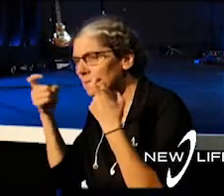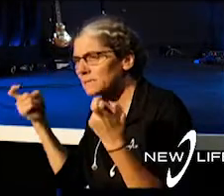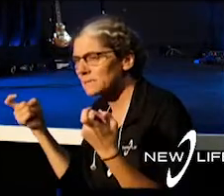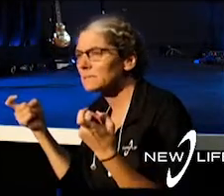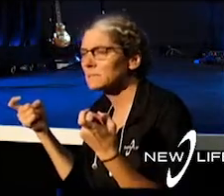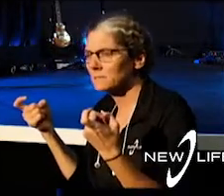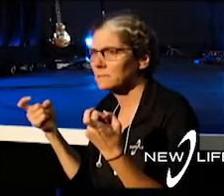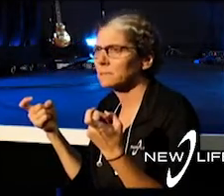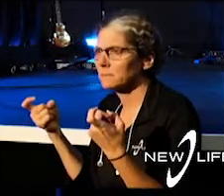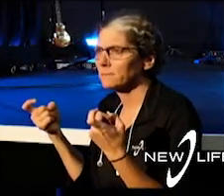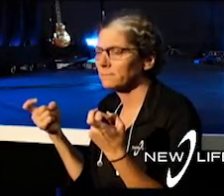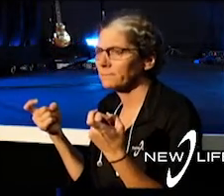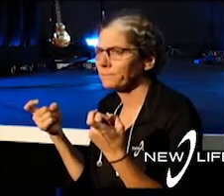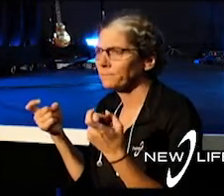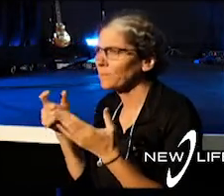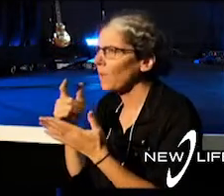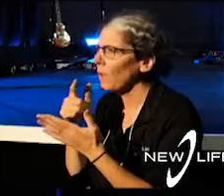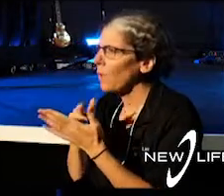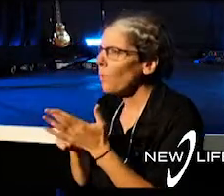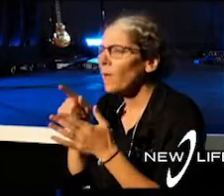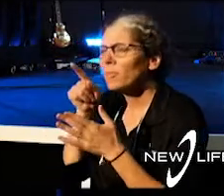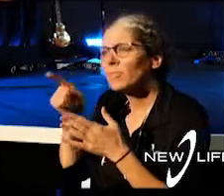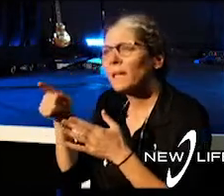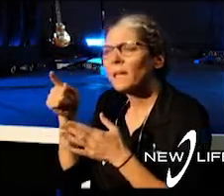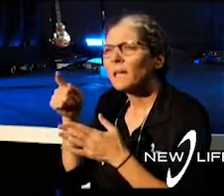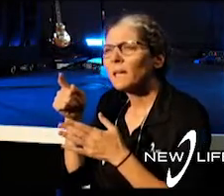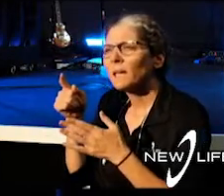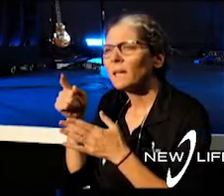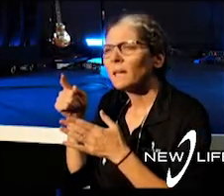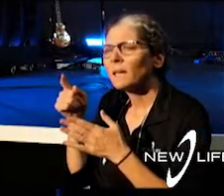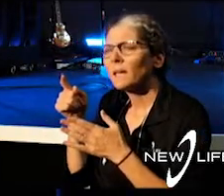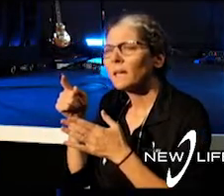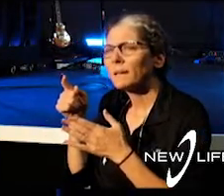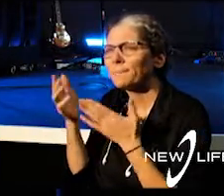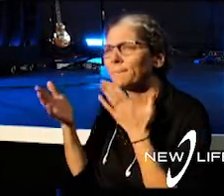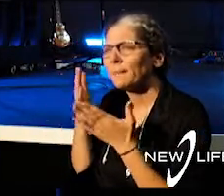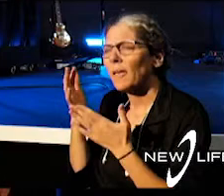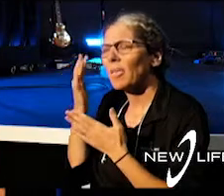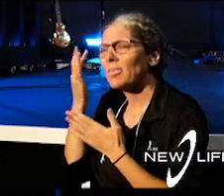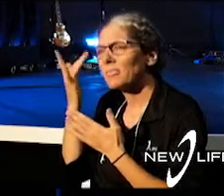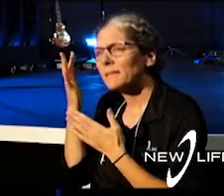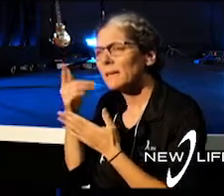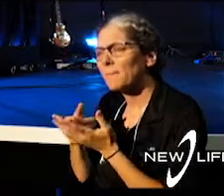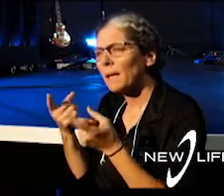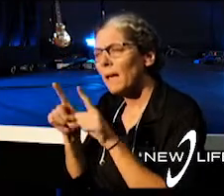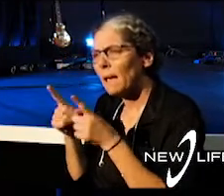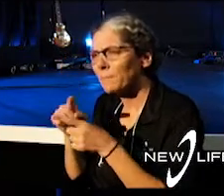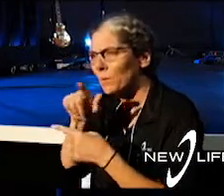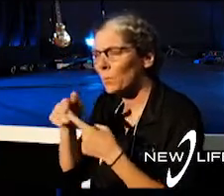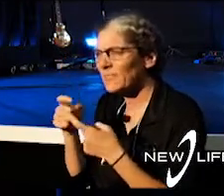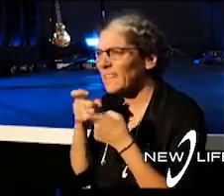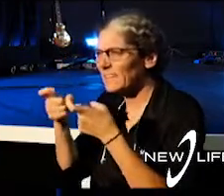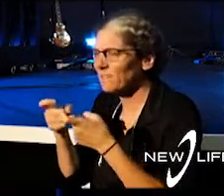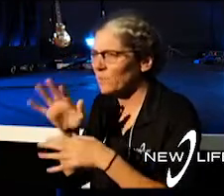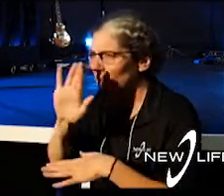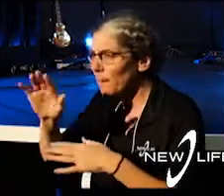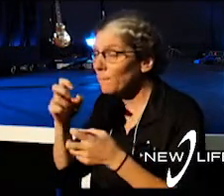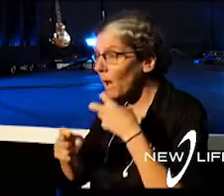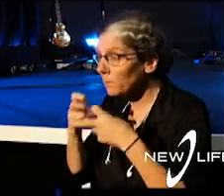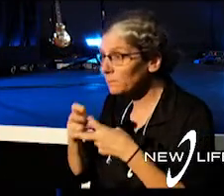heart, what they're expecting are fights and bitterness and